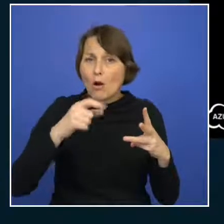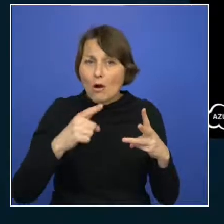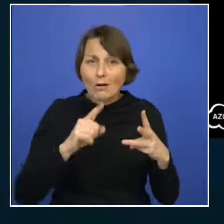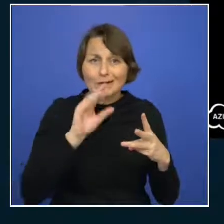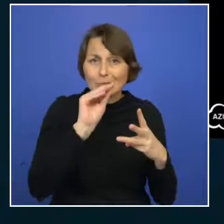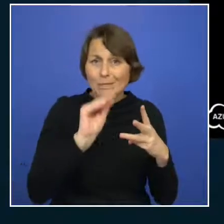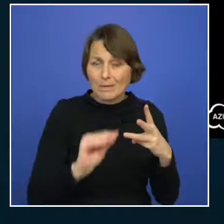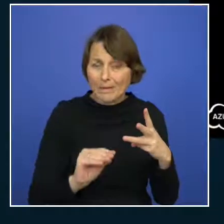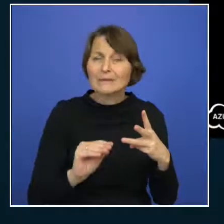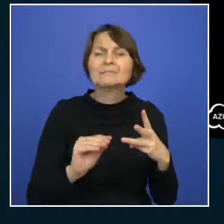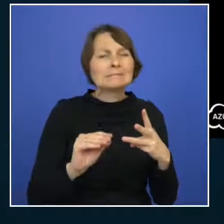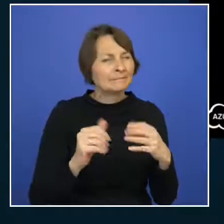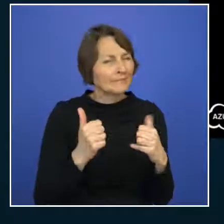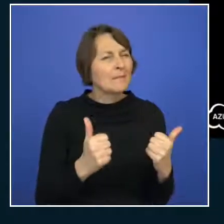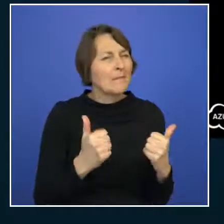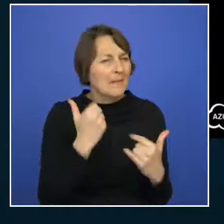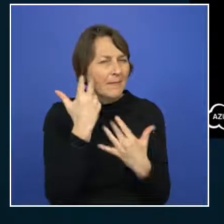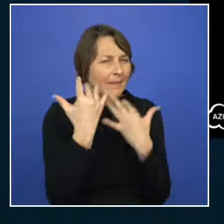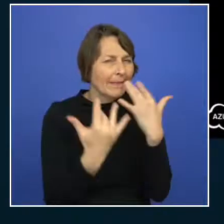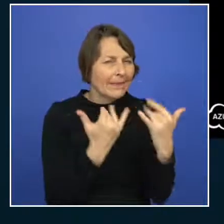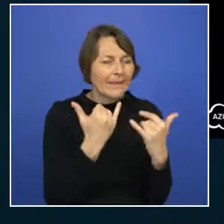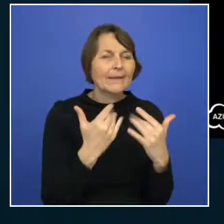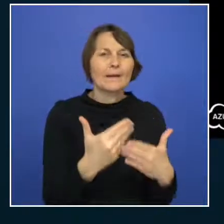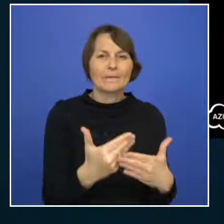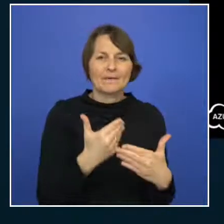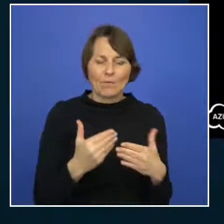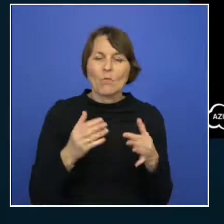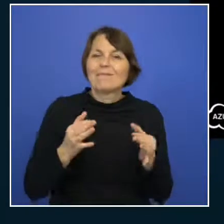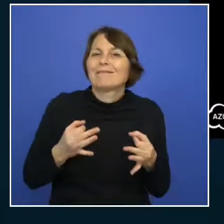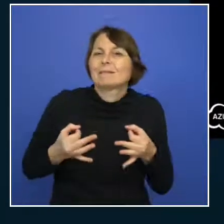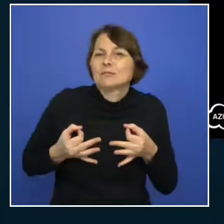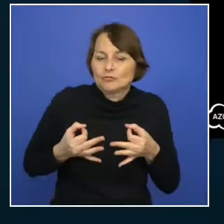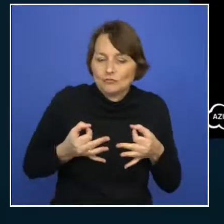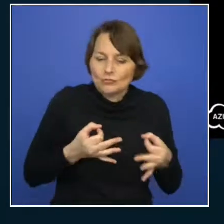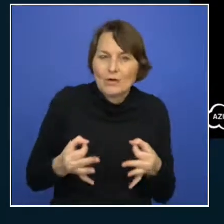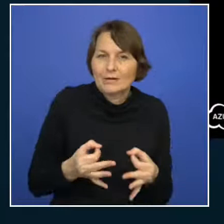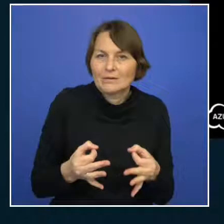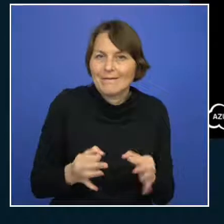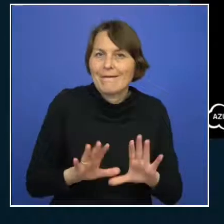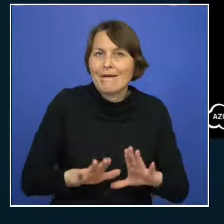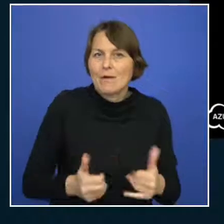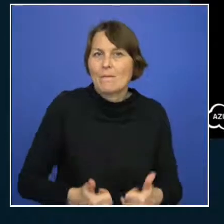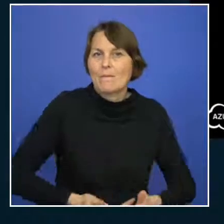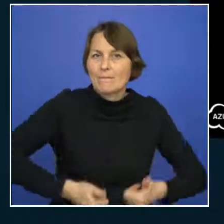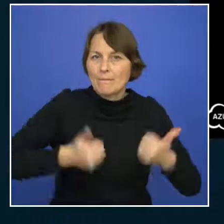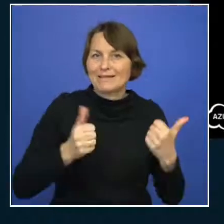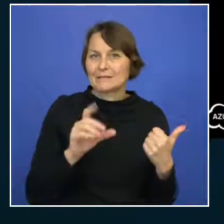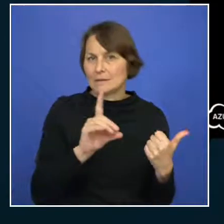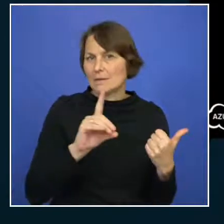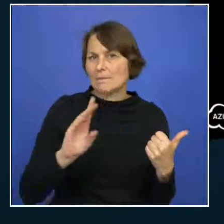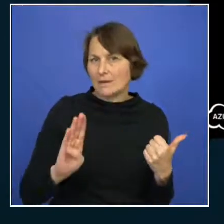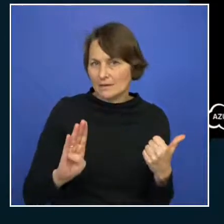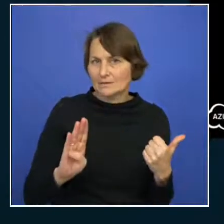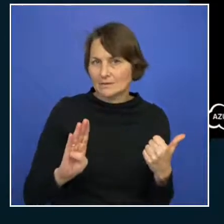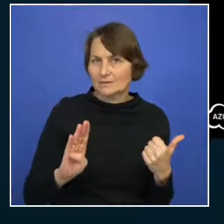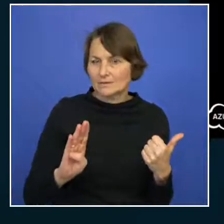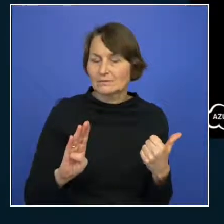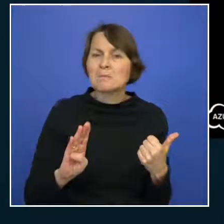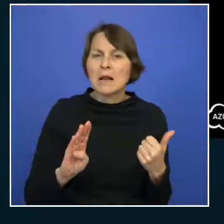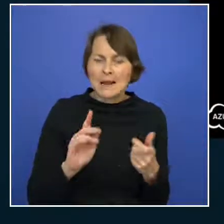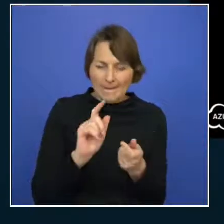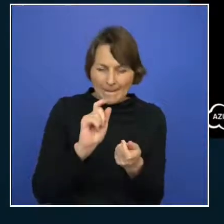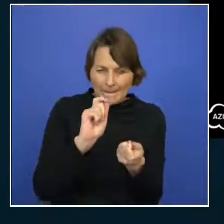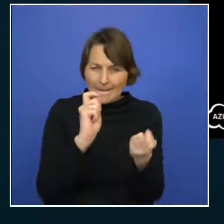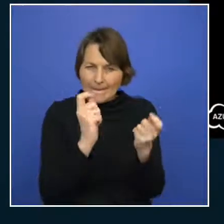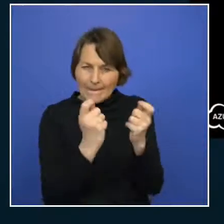your data strategy or database into something else. So maybe you